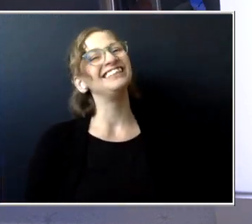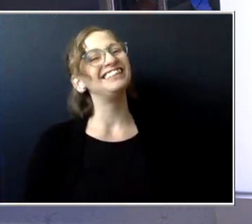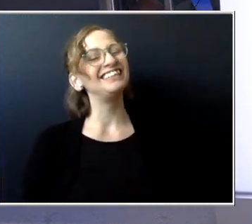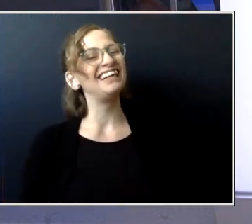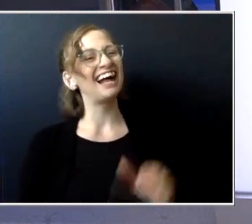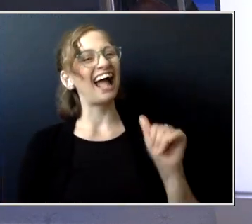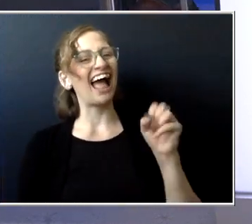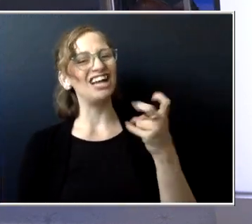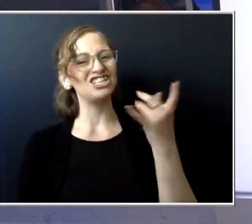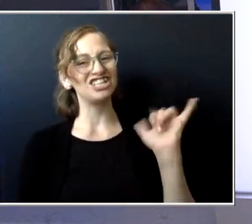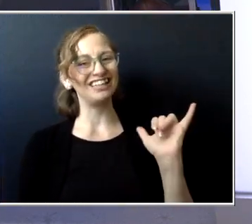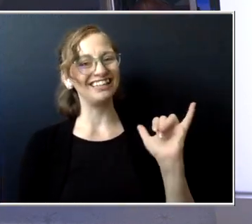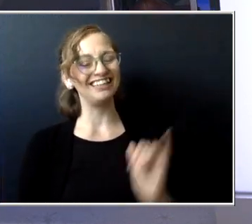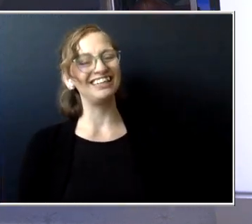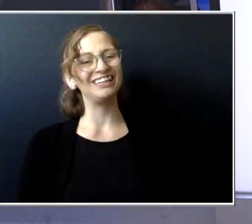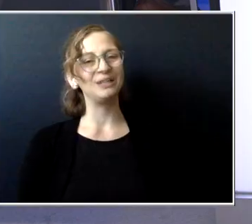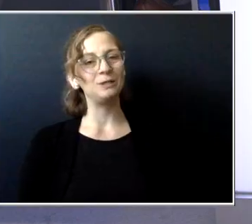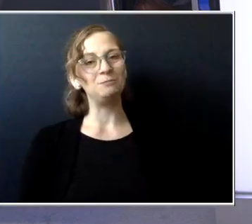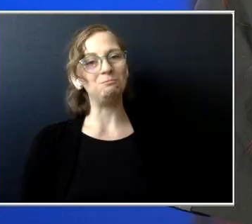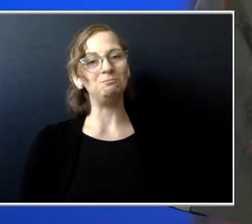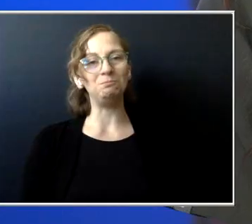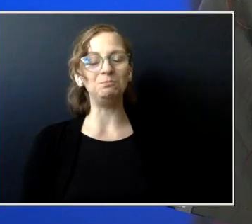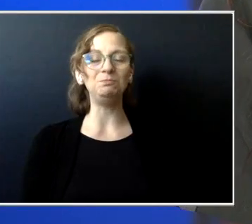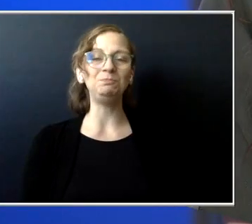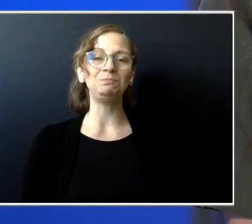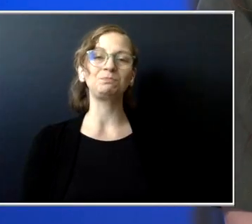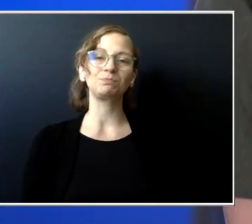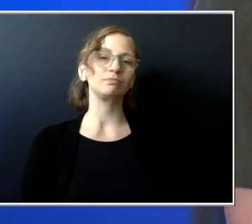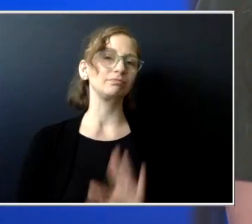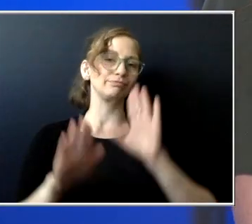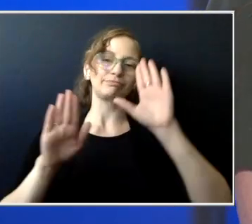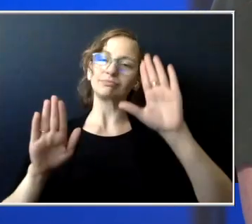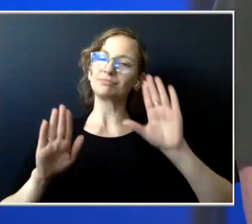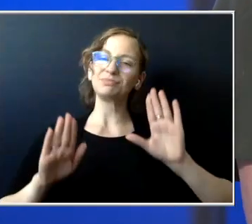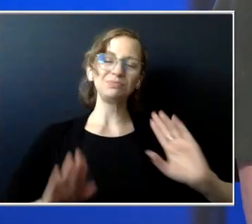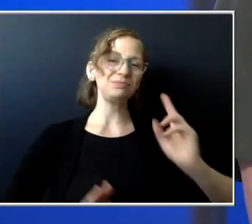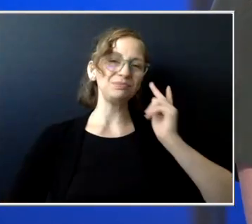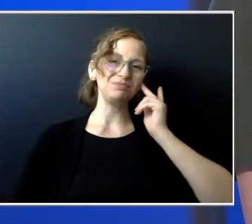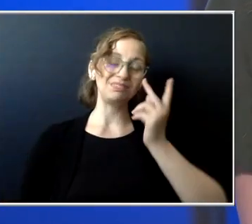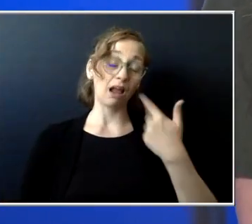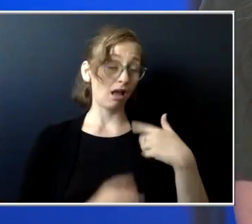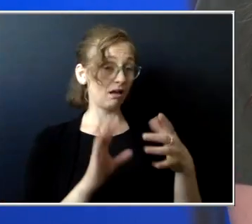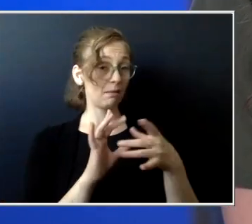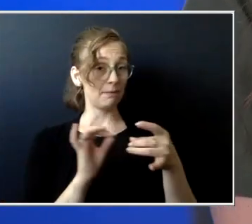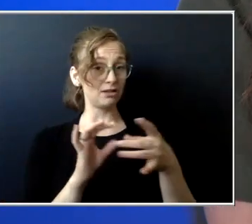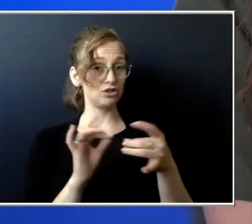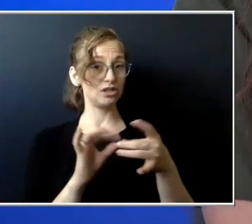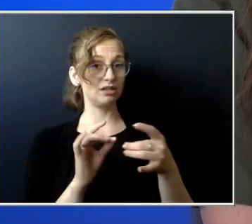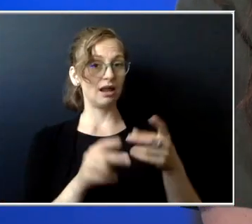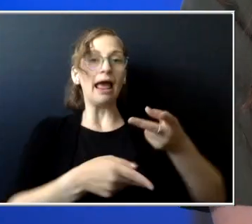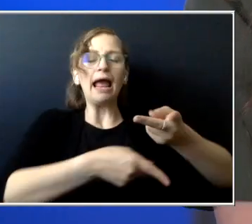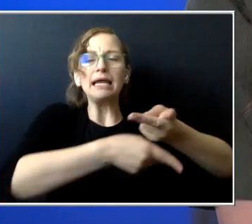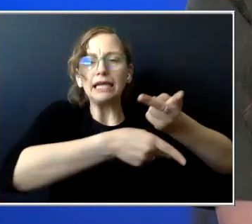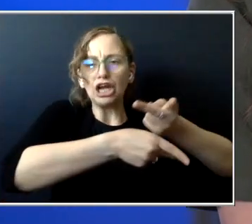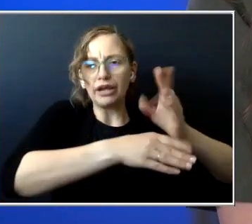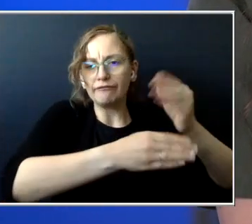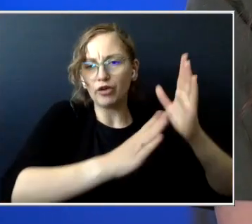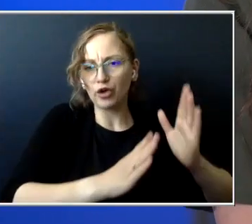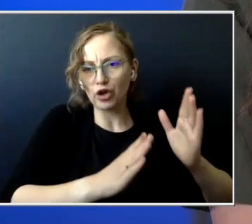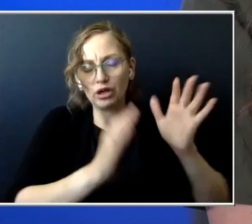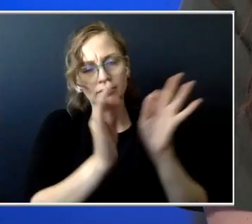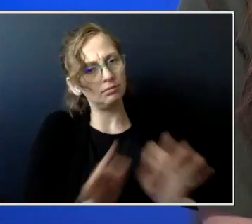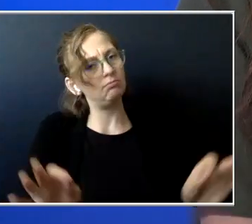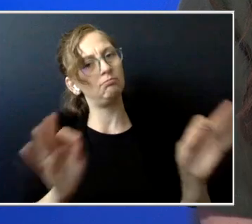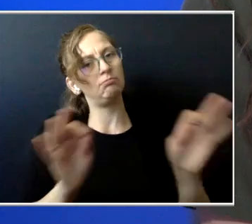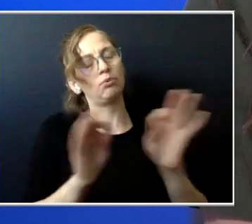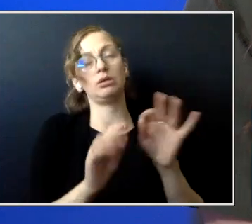thoughts? Yeah, I mean, it's great to see, I talked about how a caregiver is so important, I think, especially in the beginning, but,